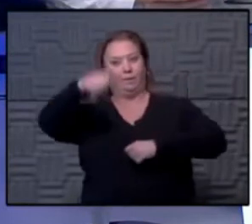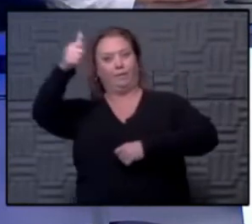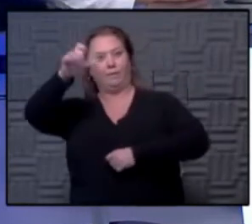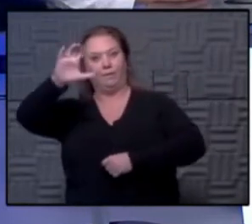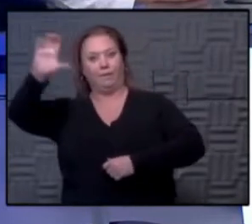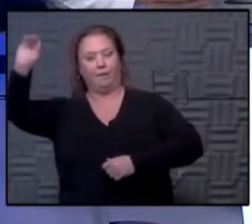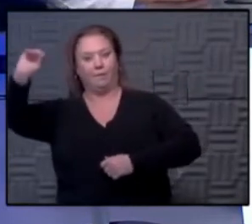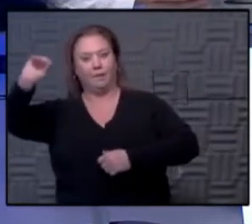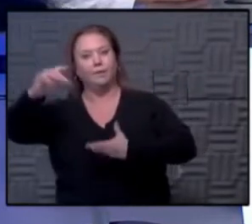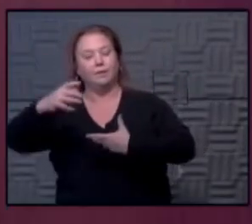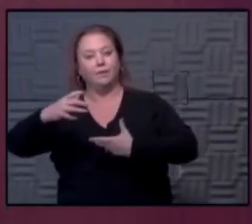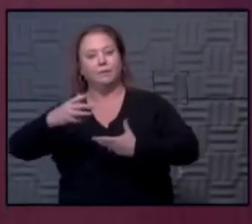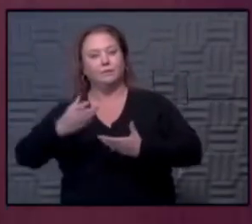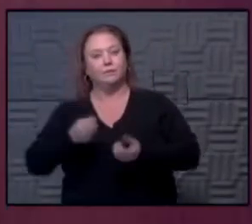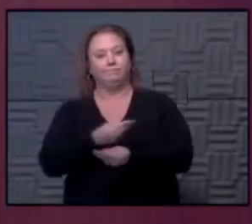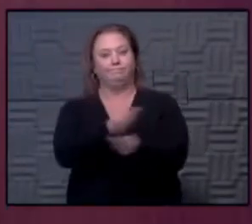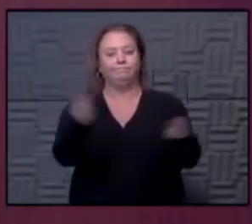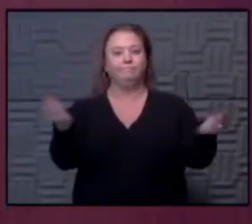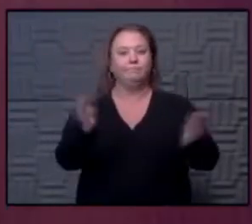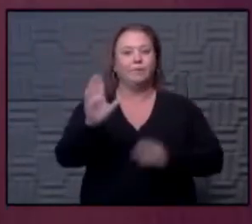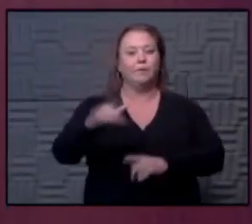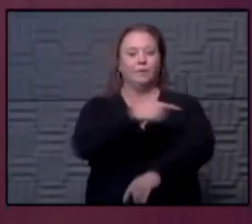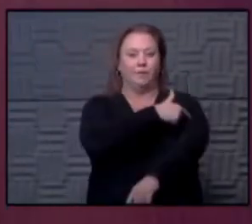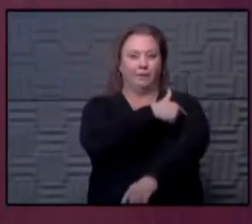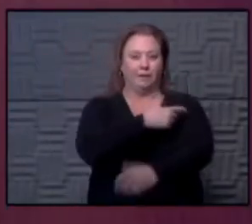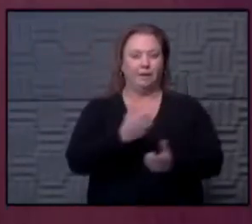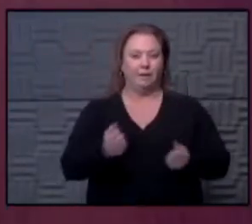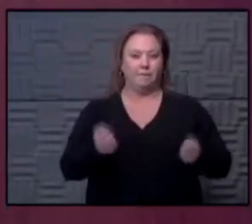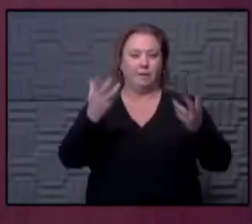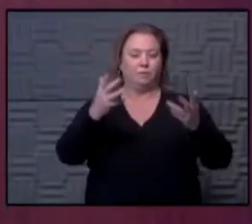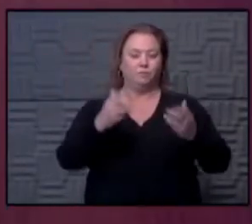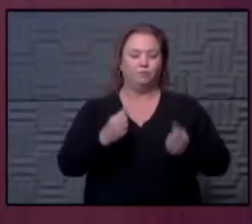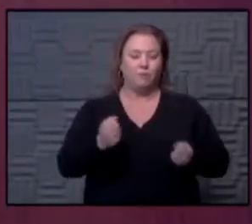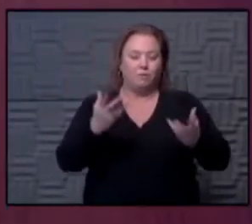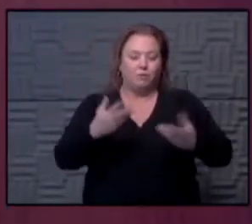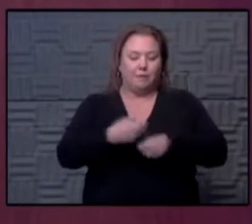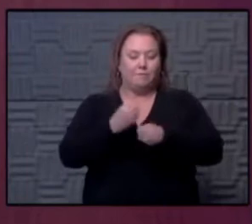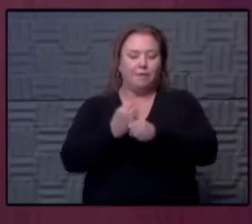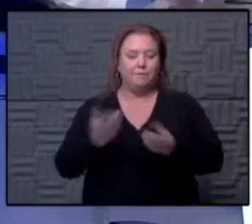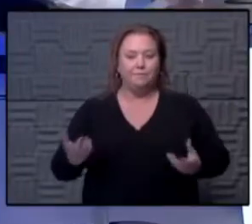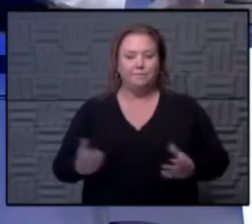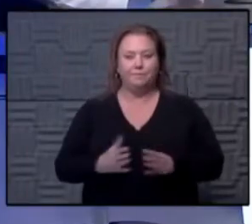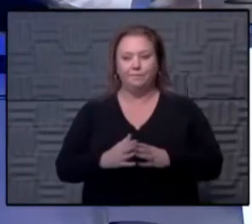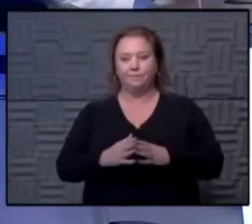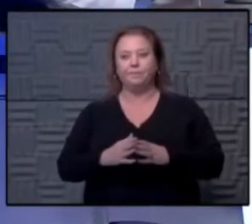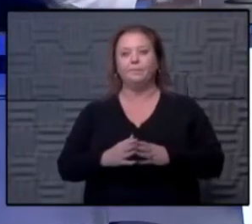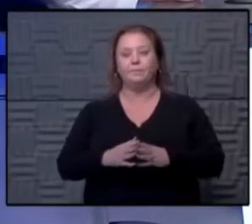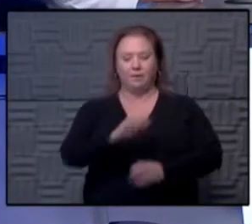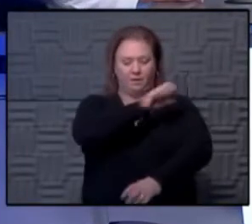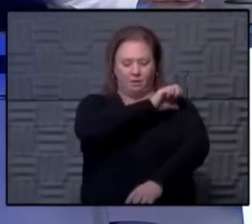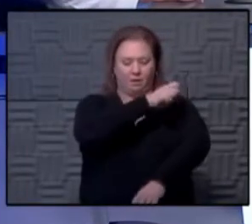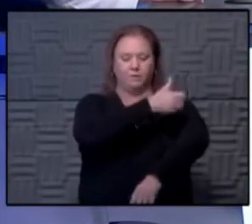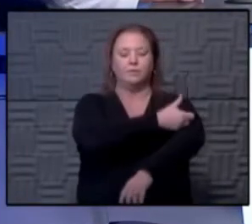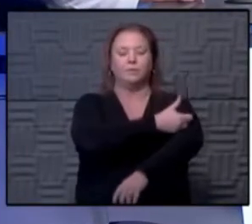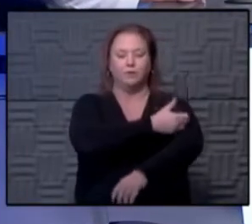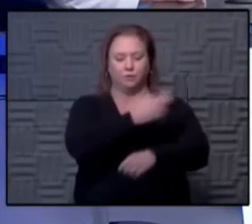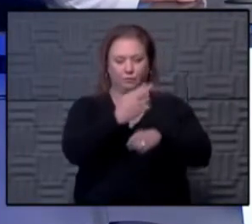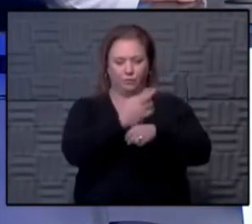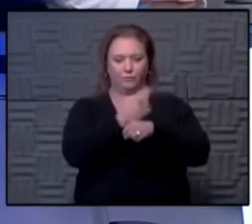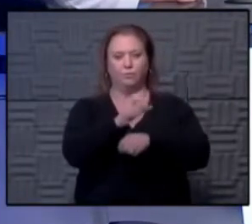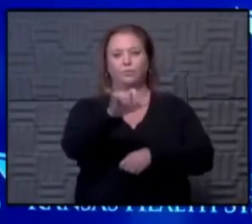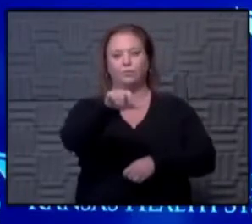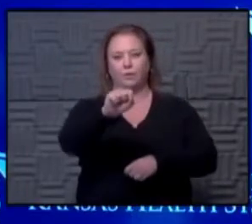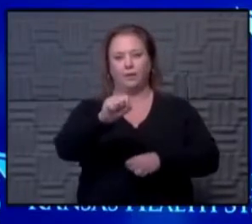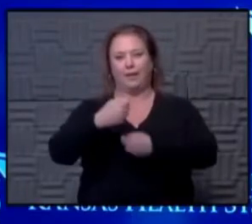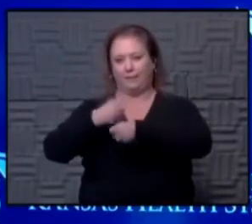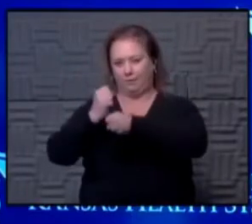vaccines come on board and the rate and the volume that they can produce? Both their authorization, emergency use or otherwise, and